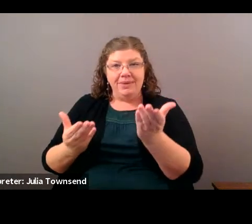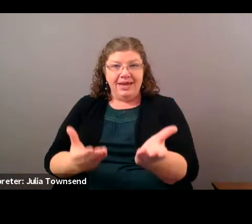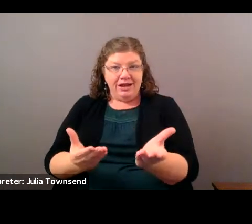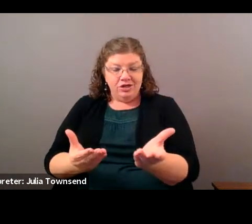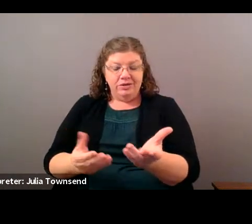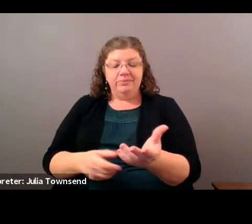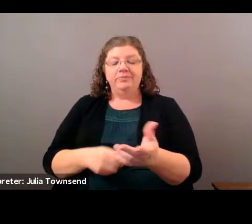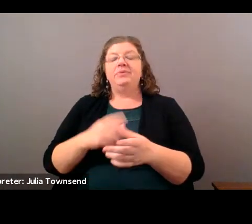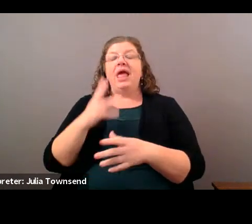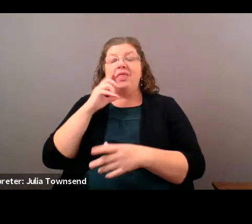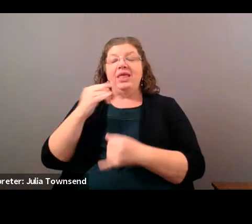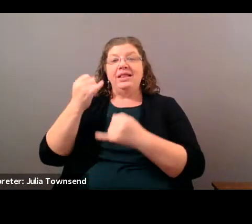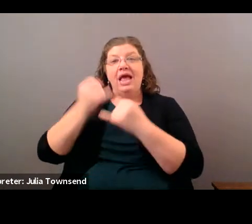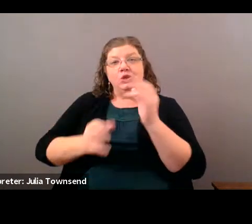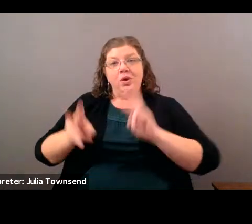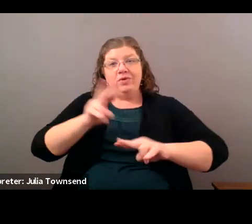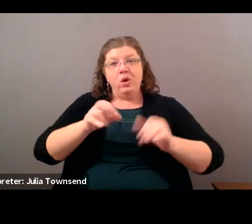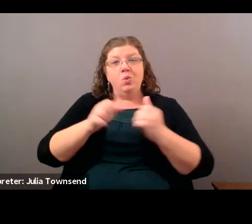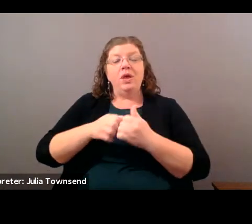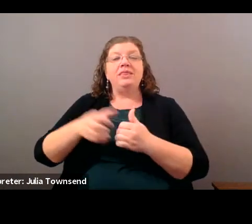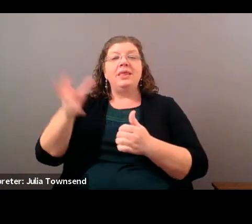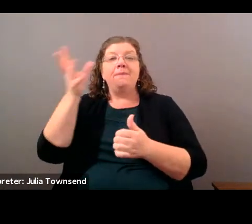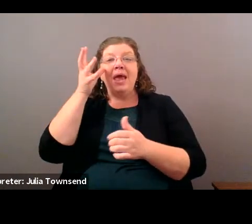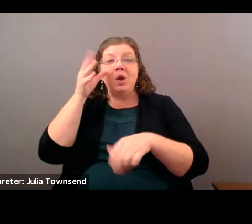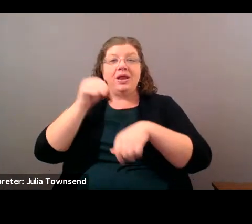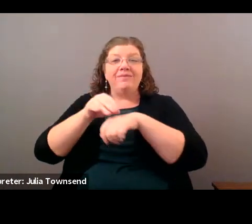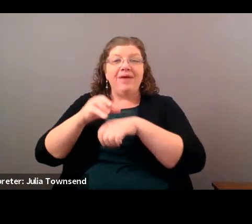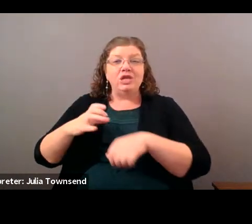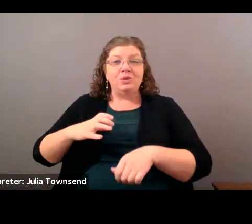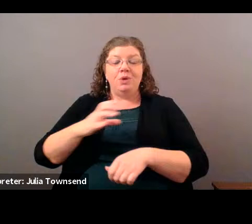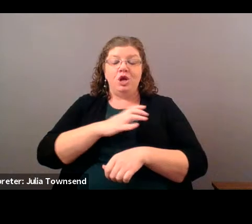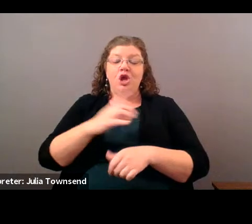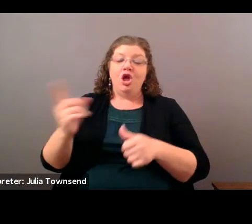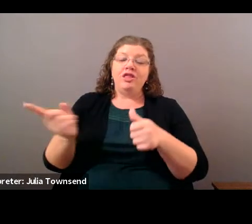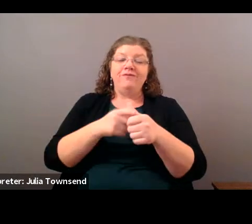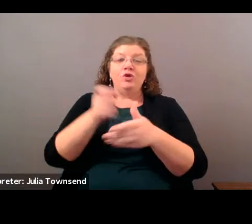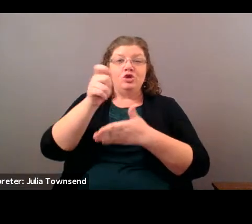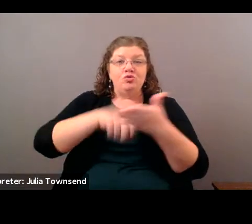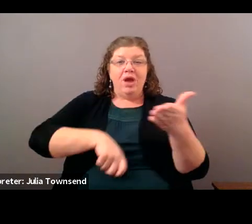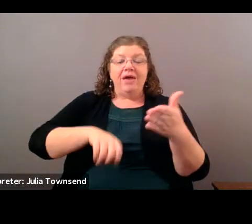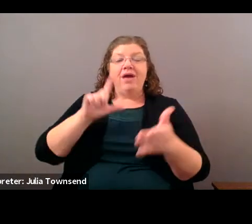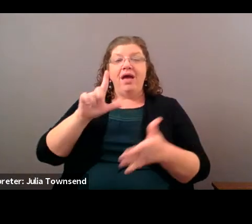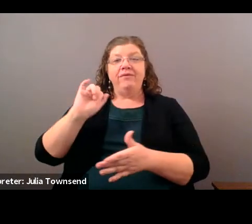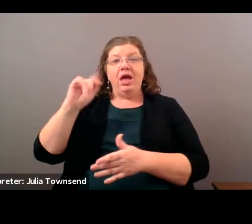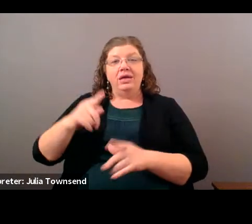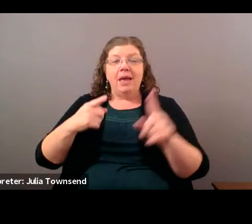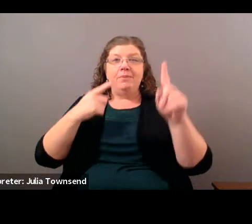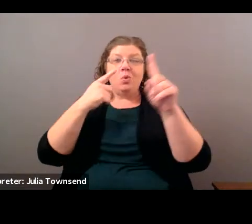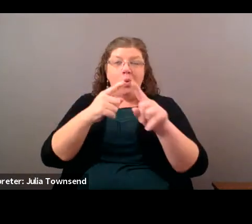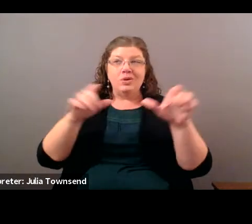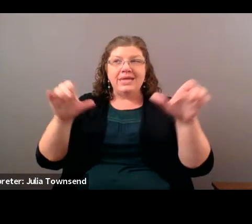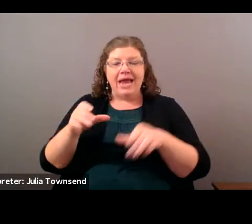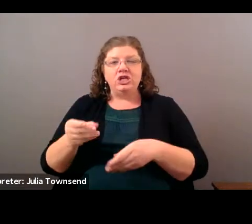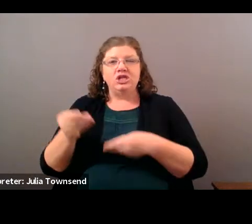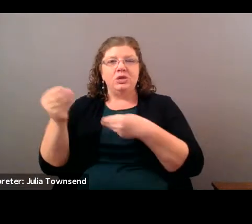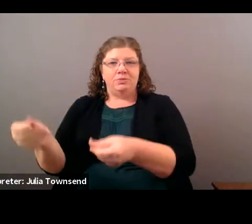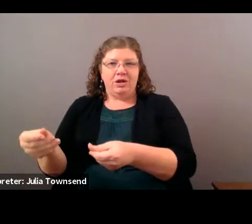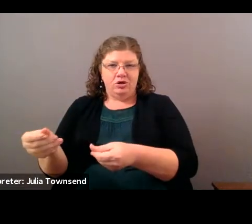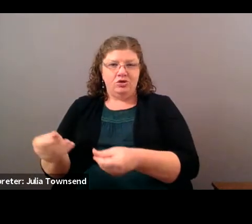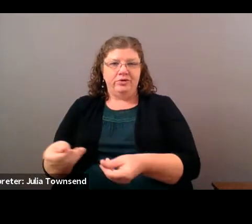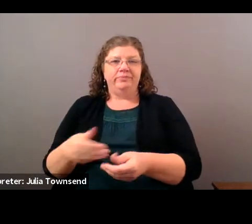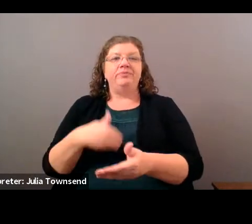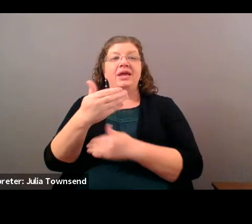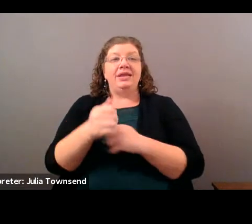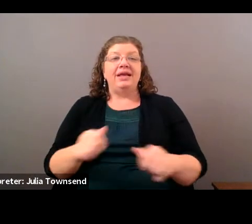lastly, reviewed with the Parent Advisory Committee the first draft of our LCAP goals, actions, and expenditures. Next slide.